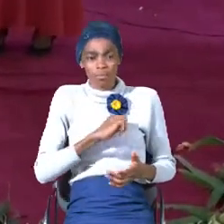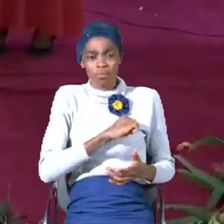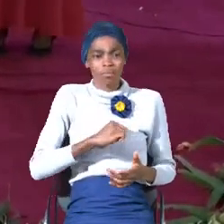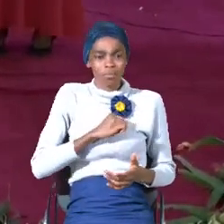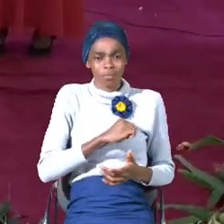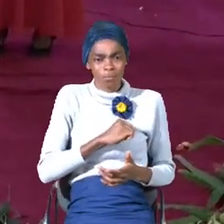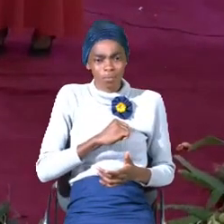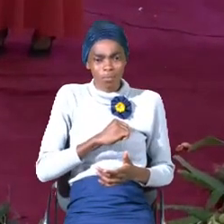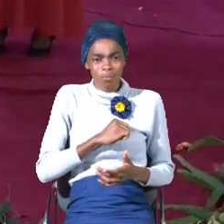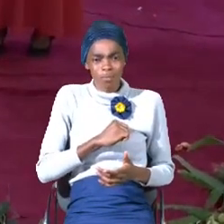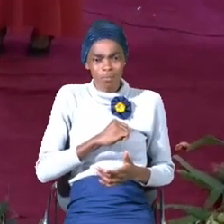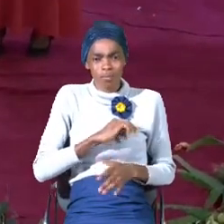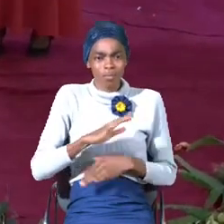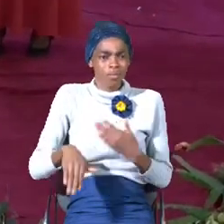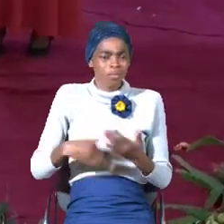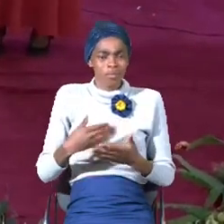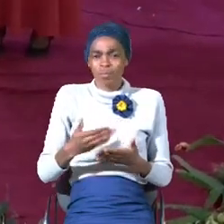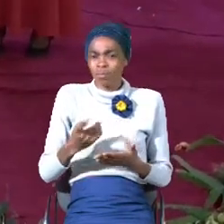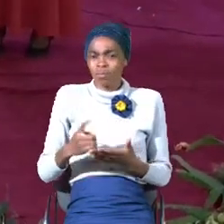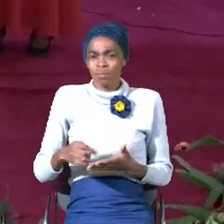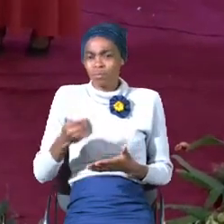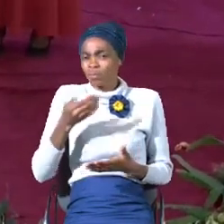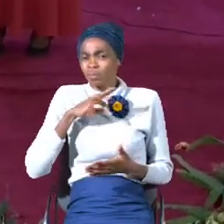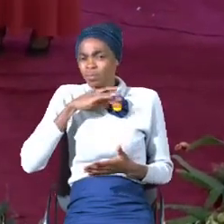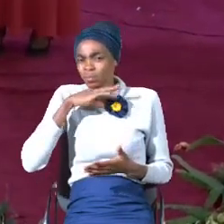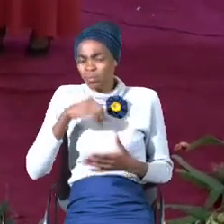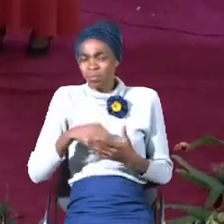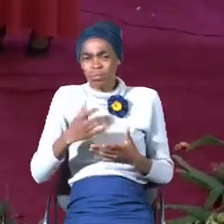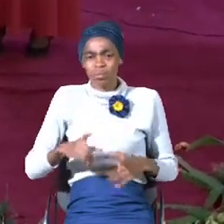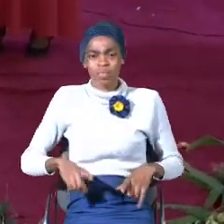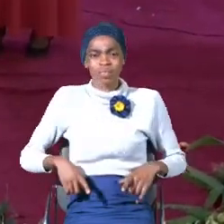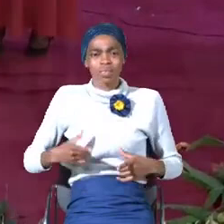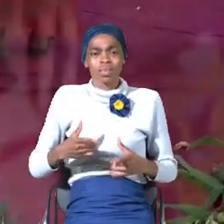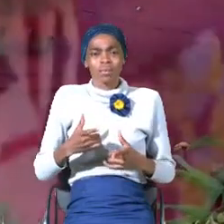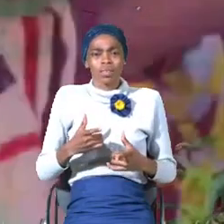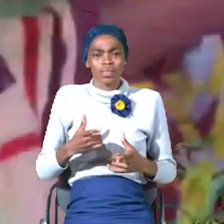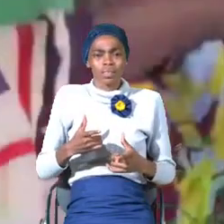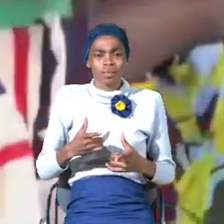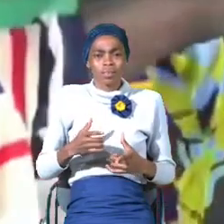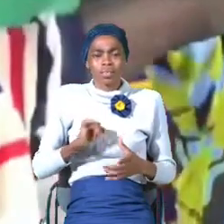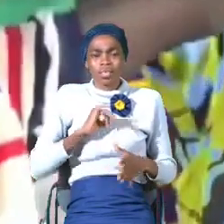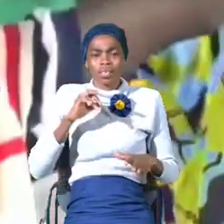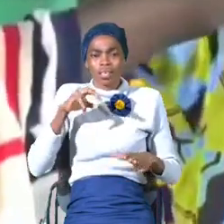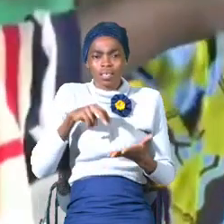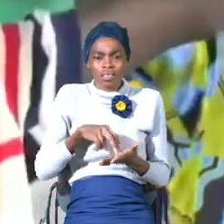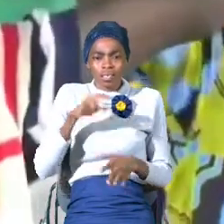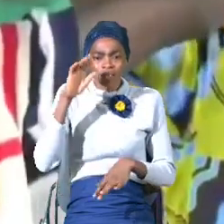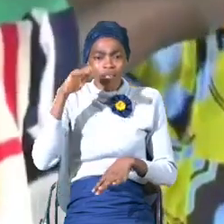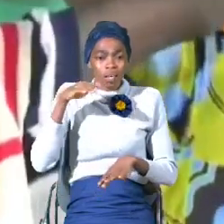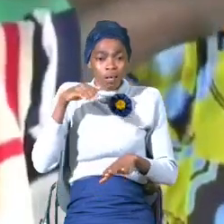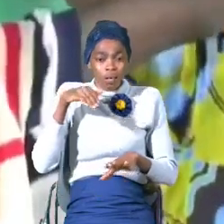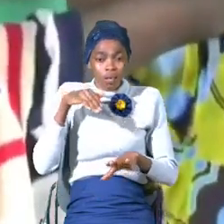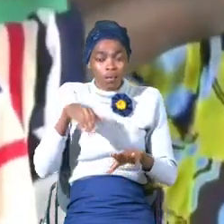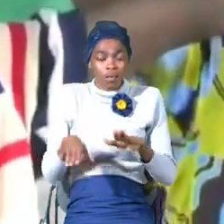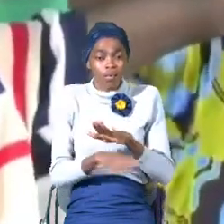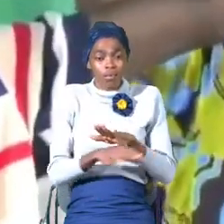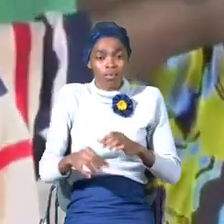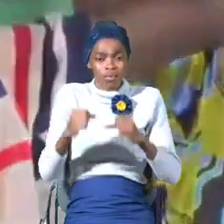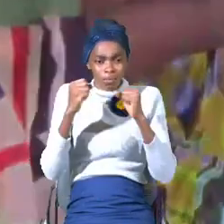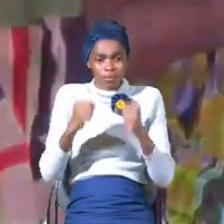abnormalities in your body, I stand under the protocol of the anointing in this